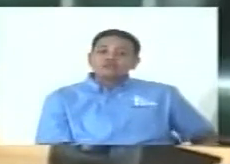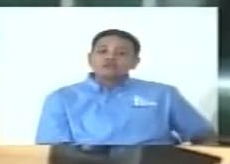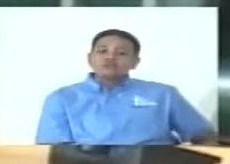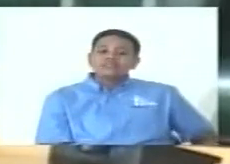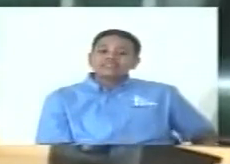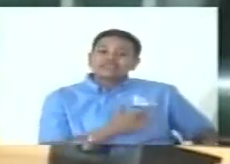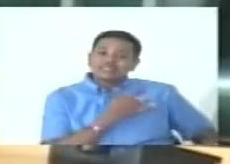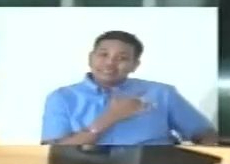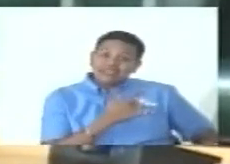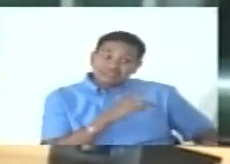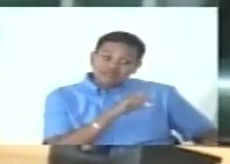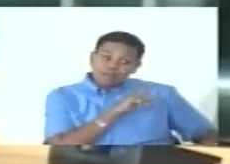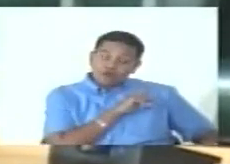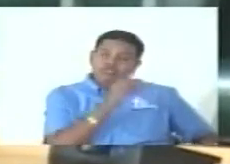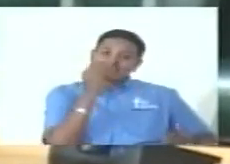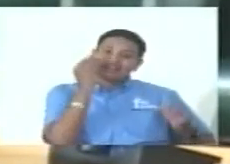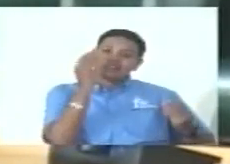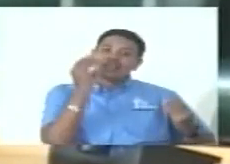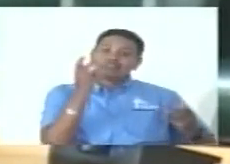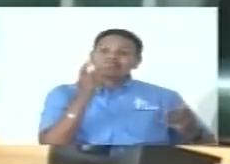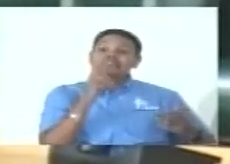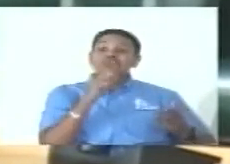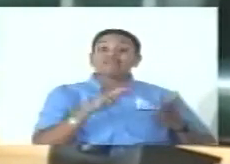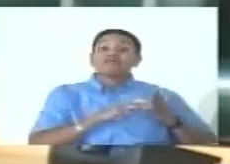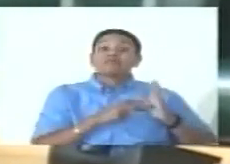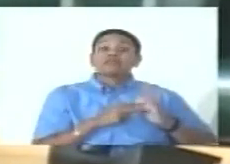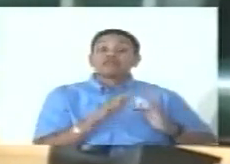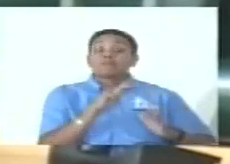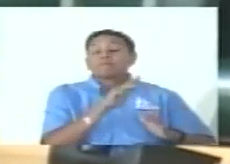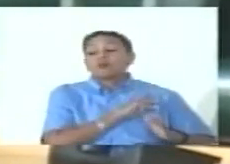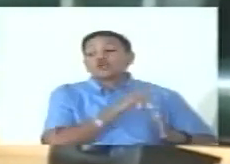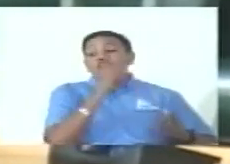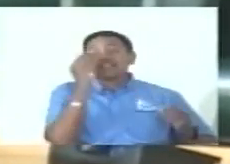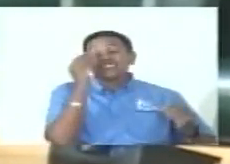sensitive personal data, and it means personal data